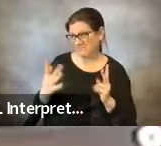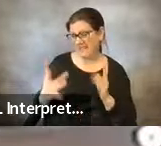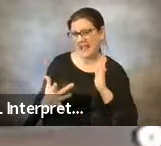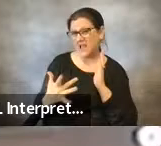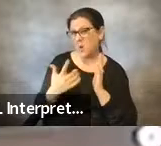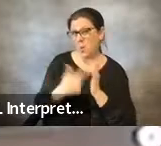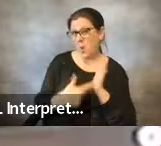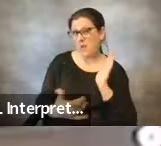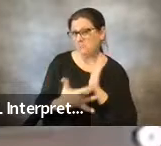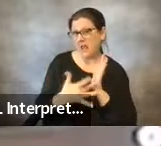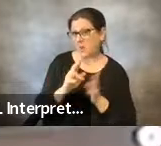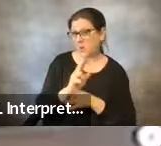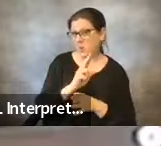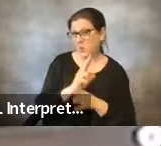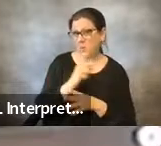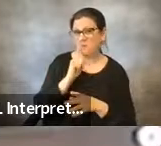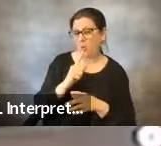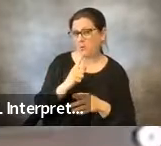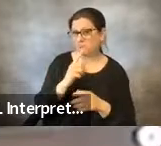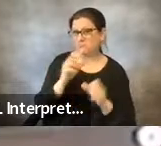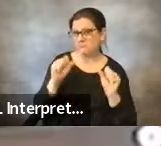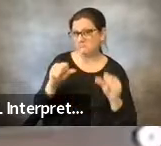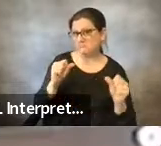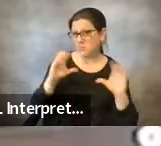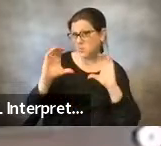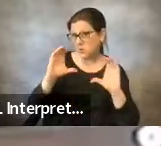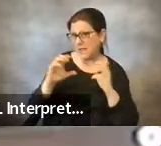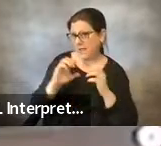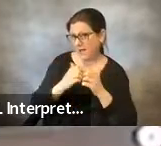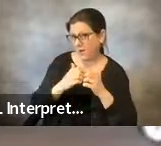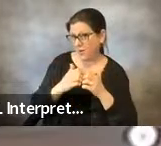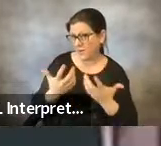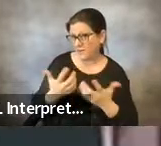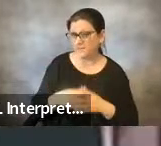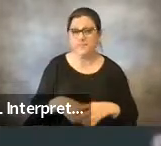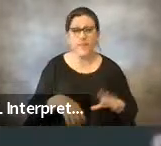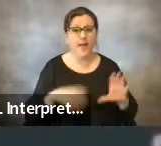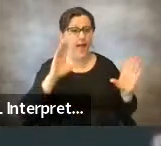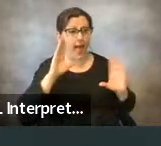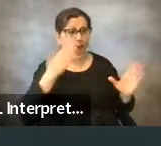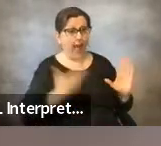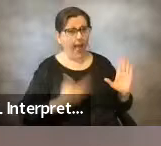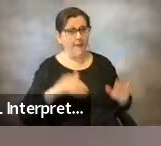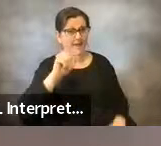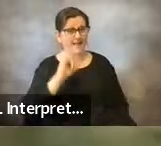supporting their ability to communicate. Hey, I'm AJ.